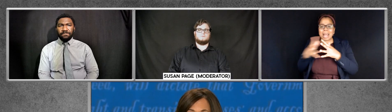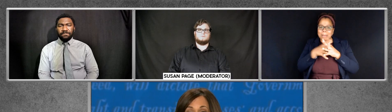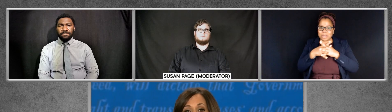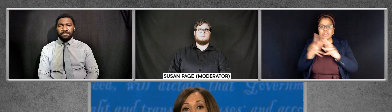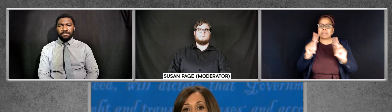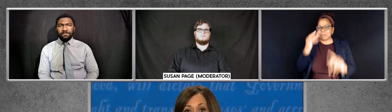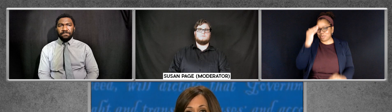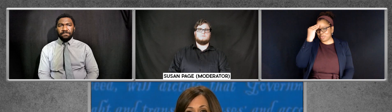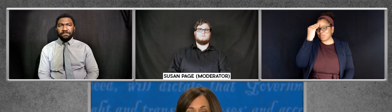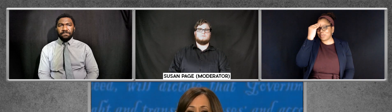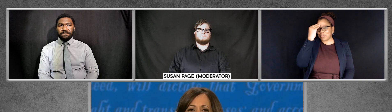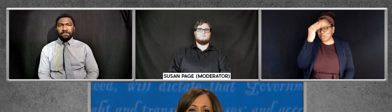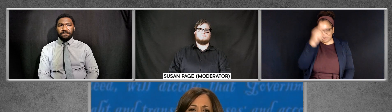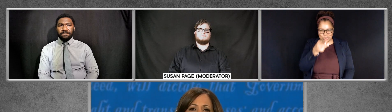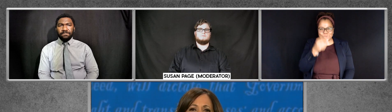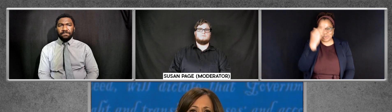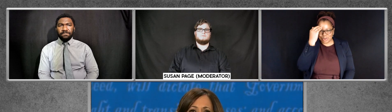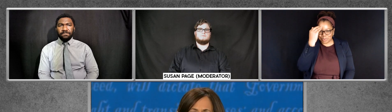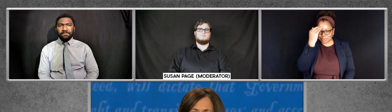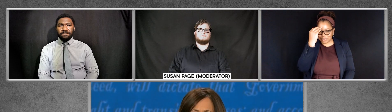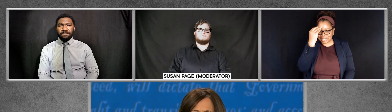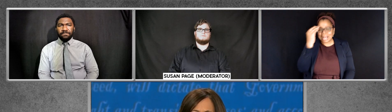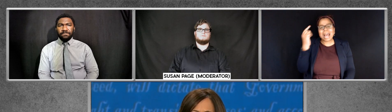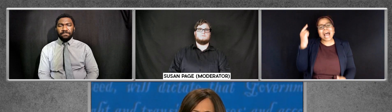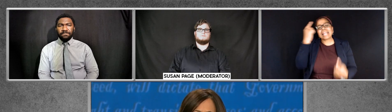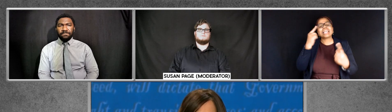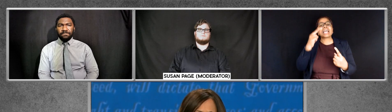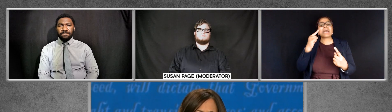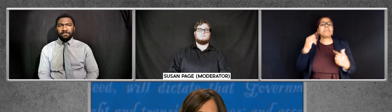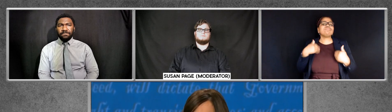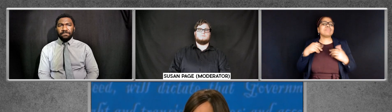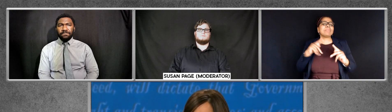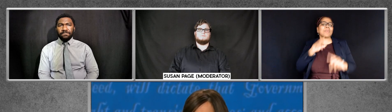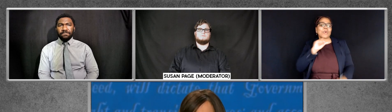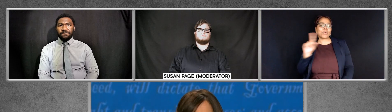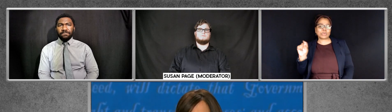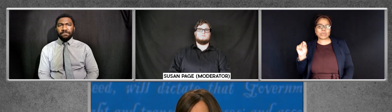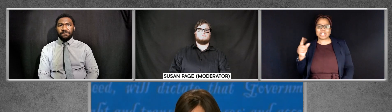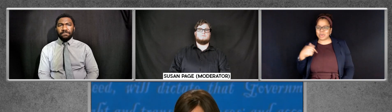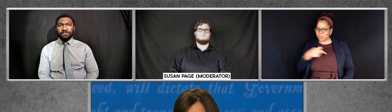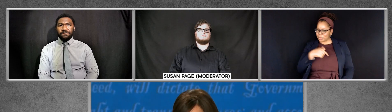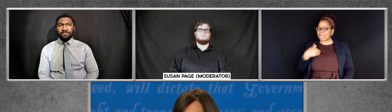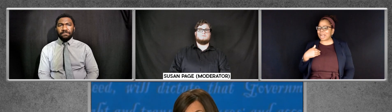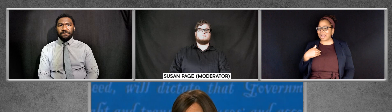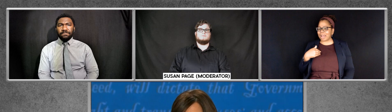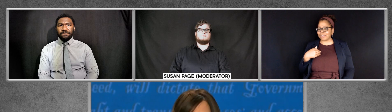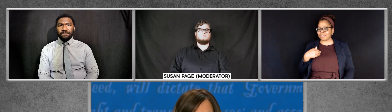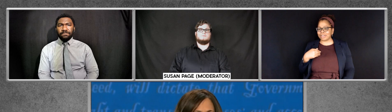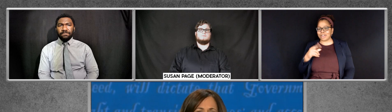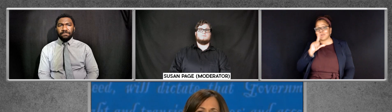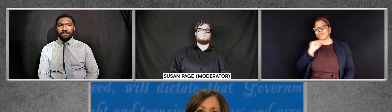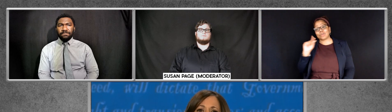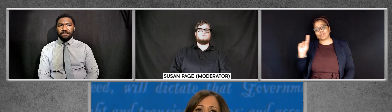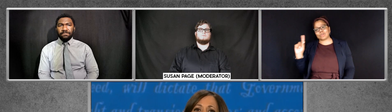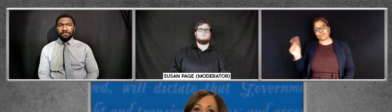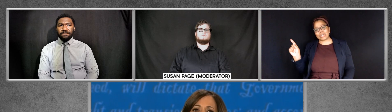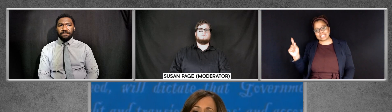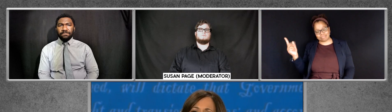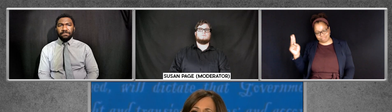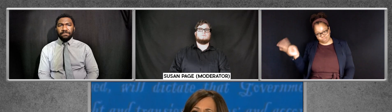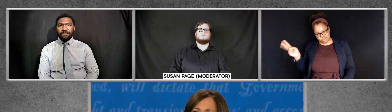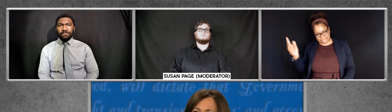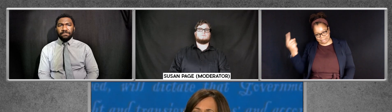about. You know, I think about 20-year-olds. You know, we have a 20-year-old, a 20-something-year-old, who are coming